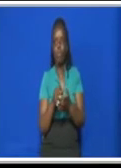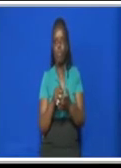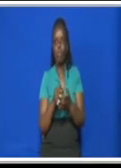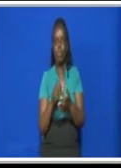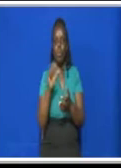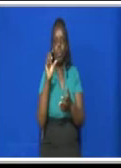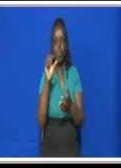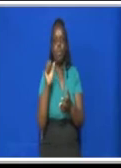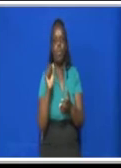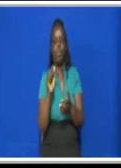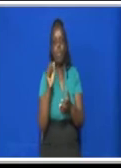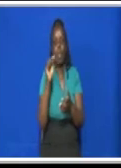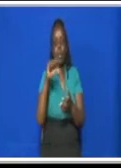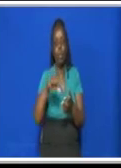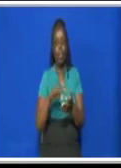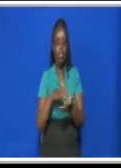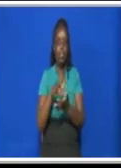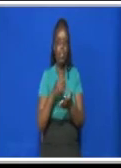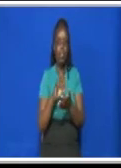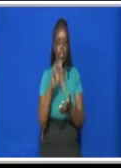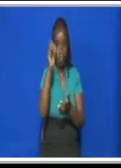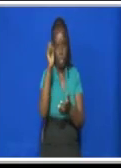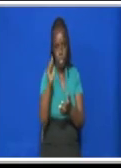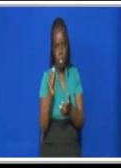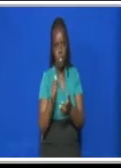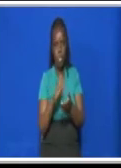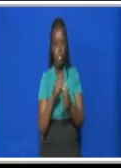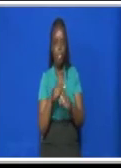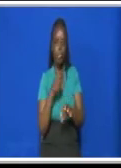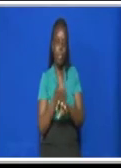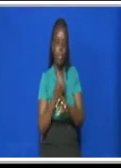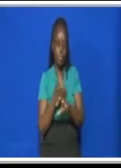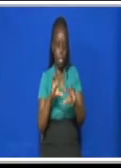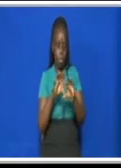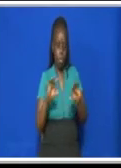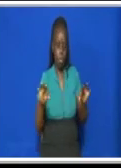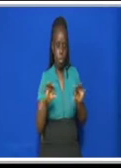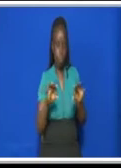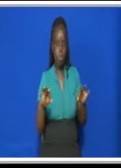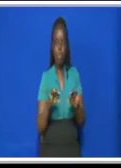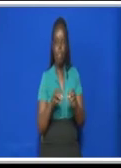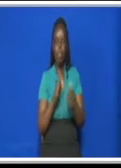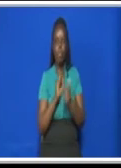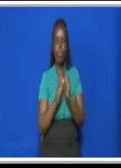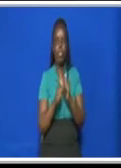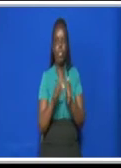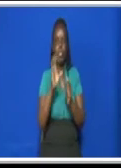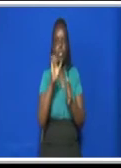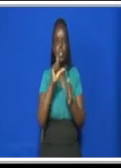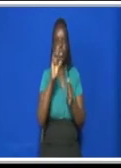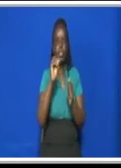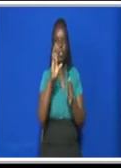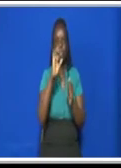aqueous solution of the A. Then here we have the metal rod, which is the electrolyte of, we can get, for